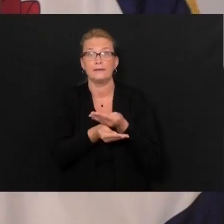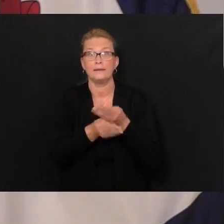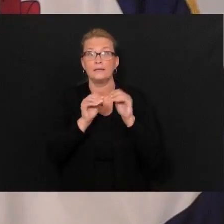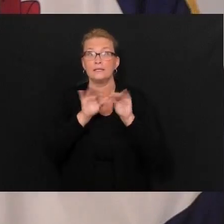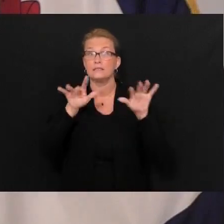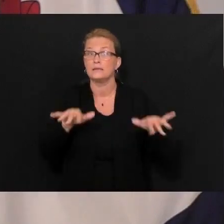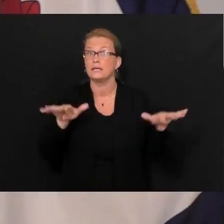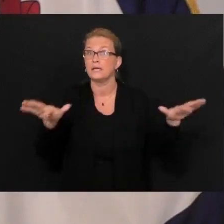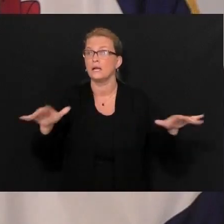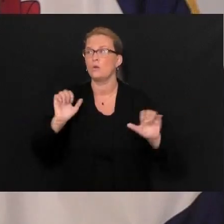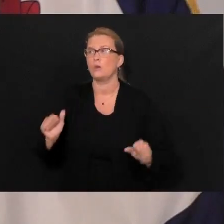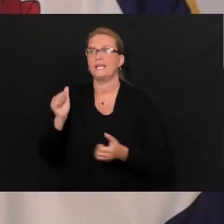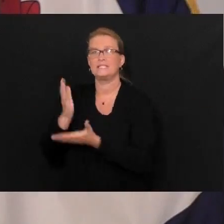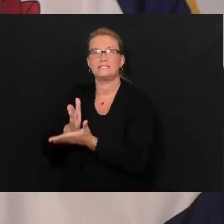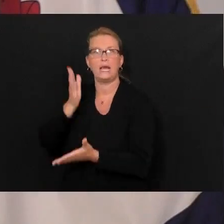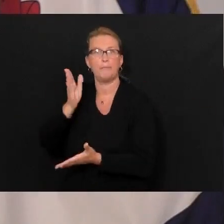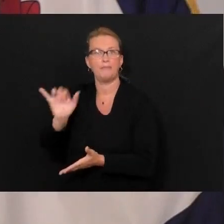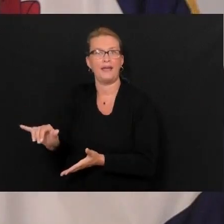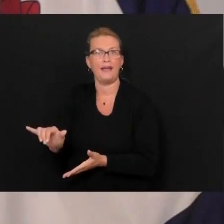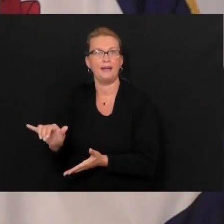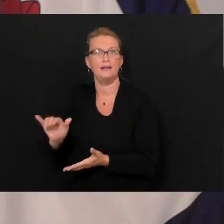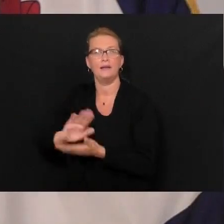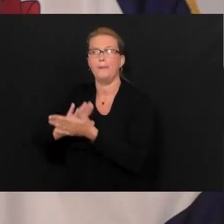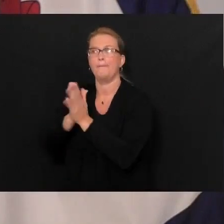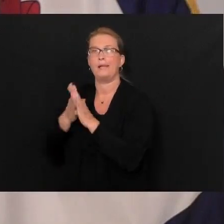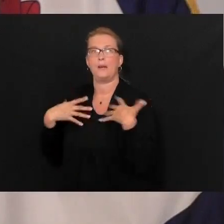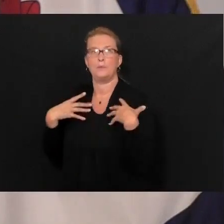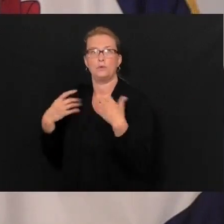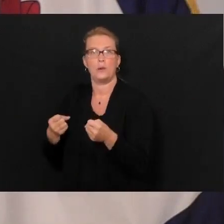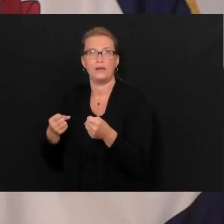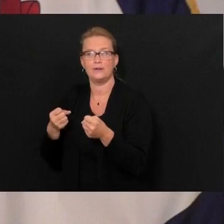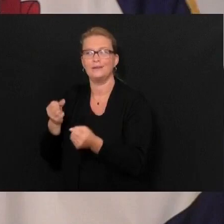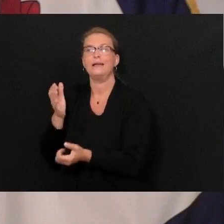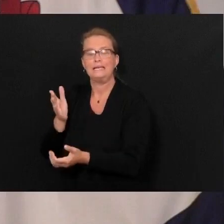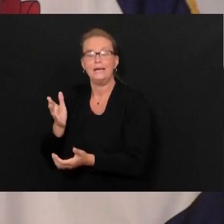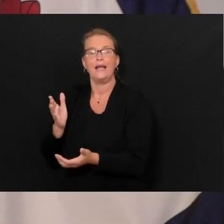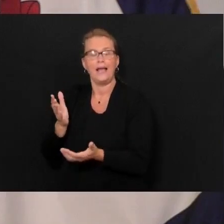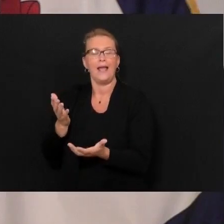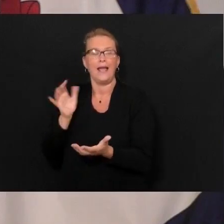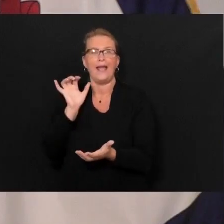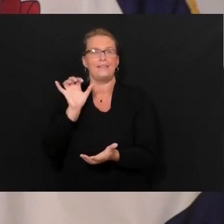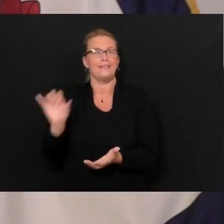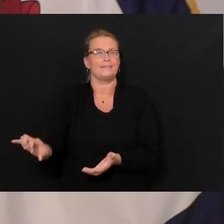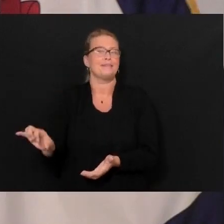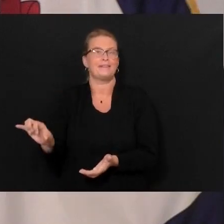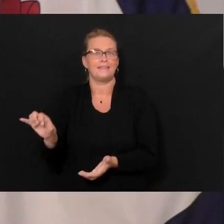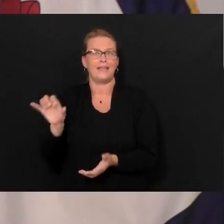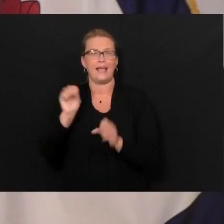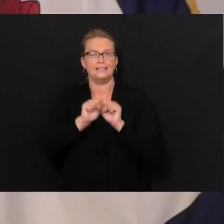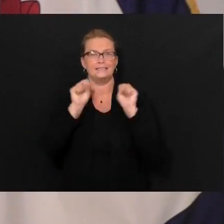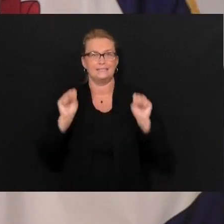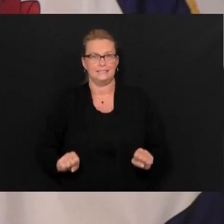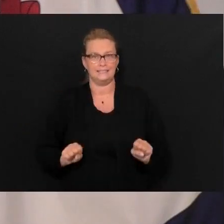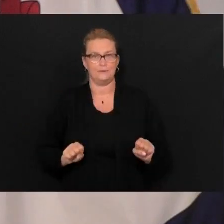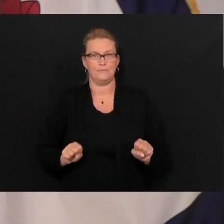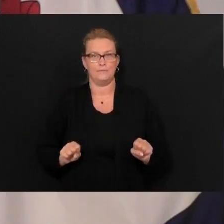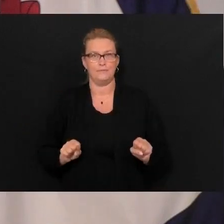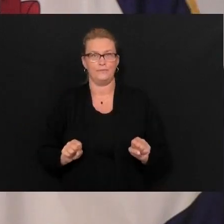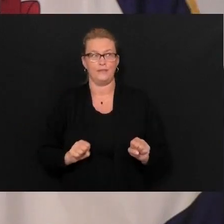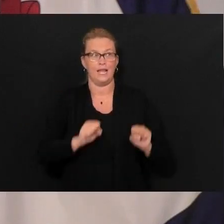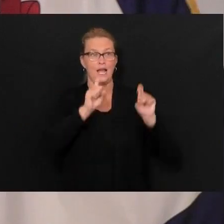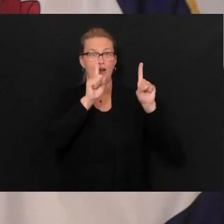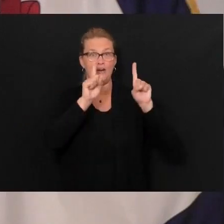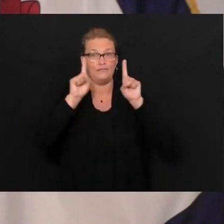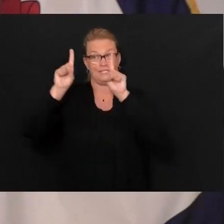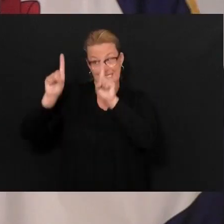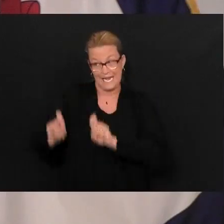help them and get them well and stop them from spreading. And that system of